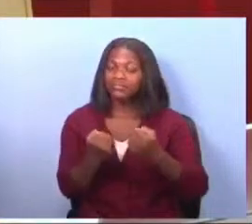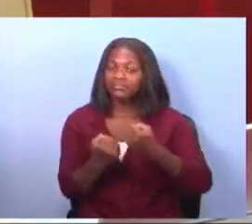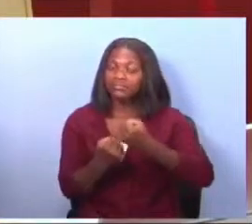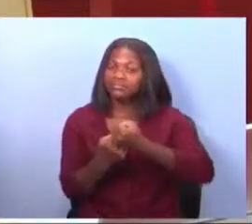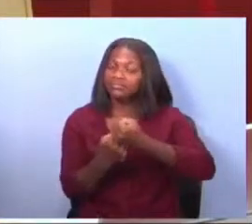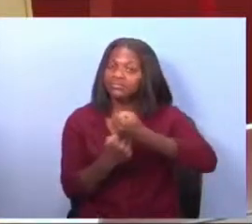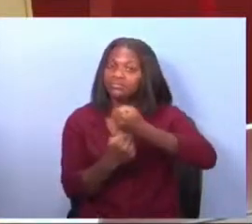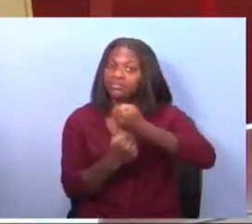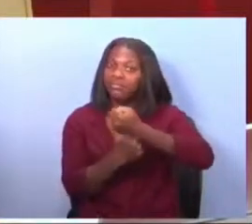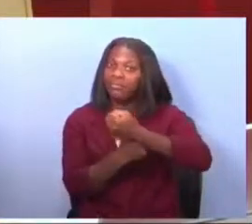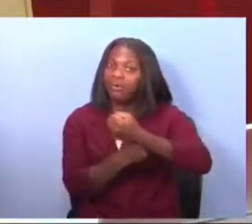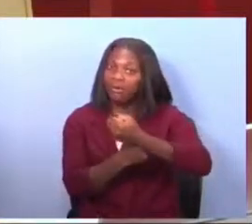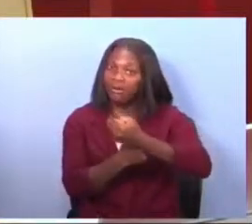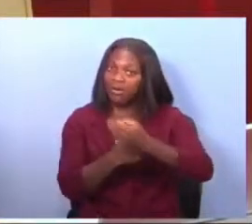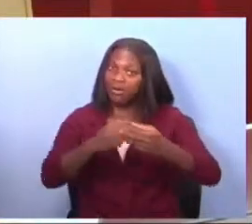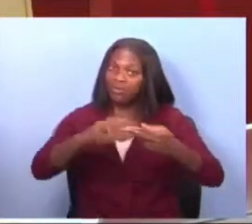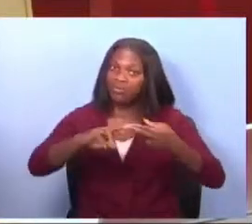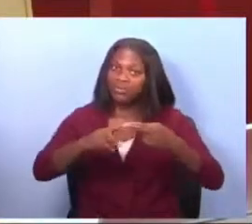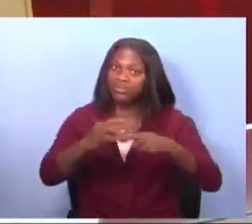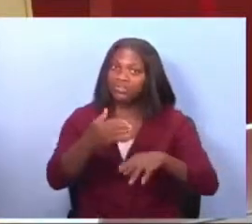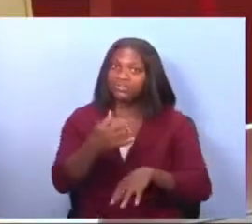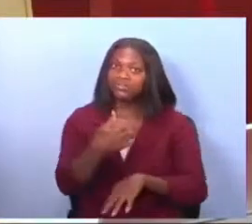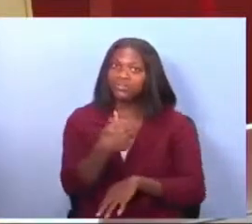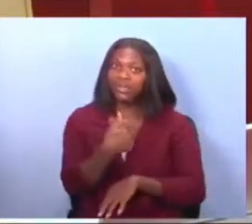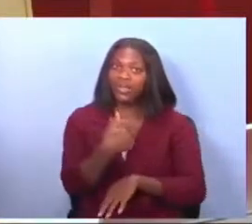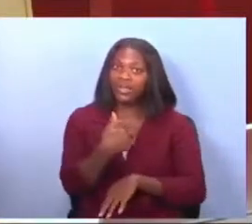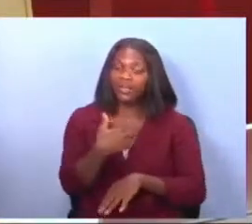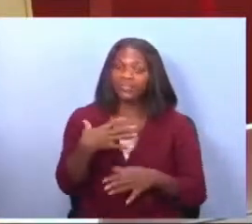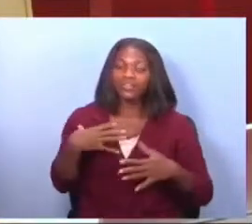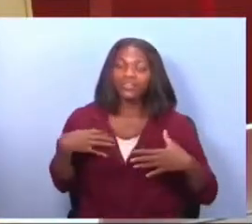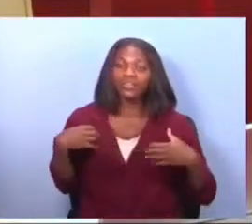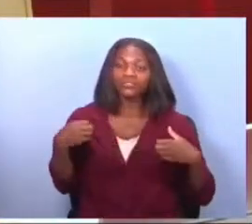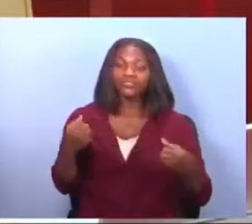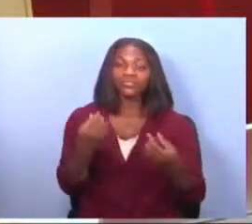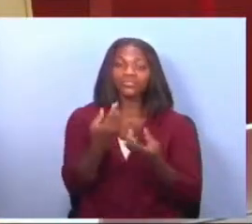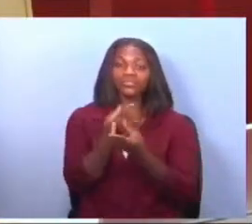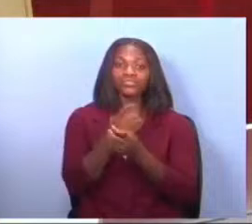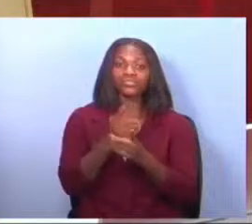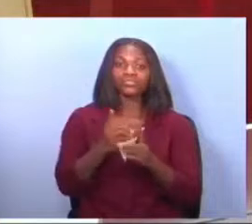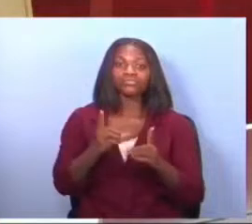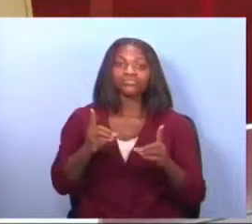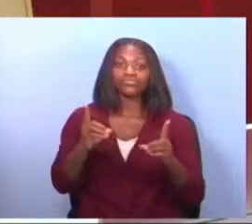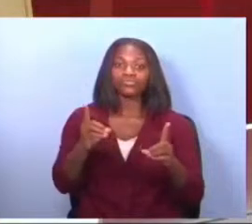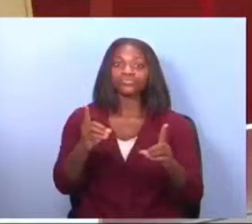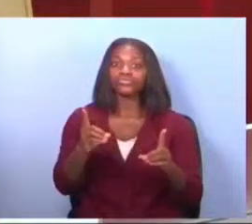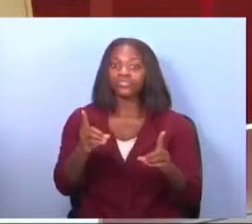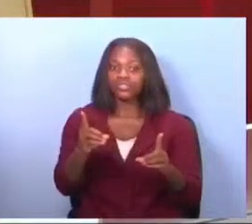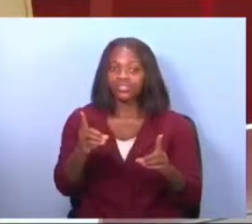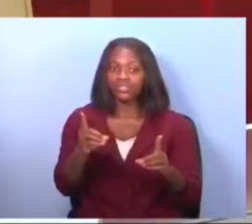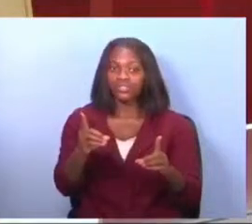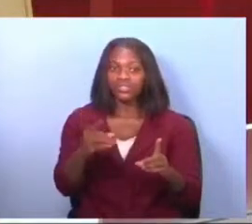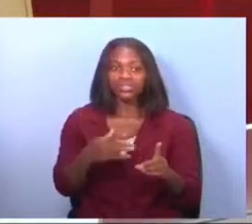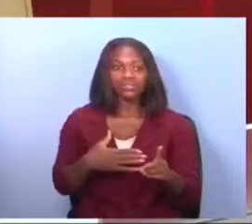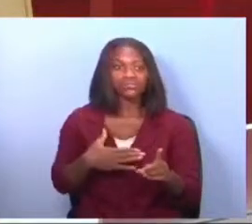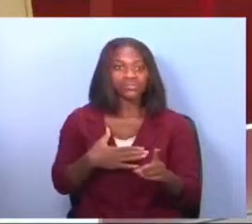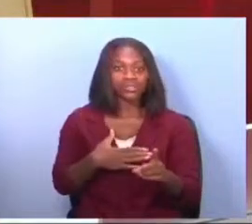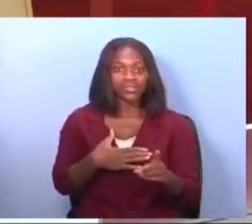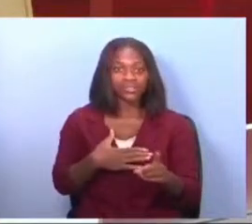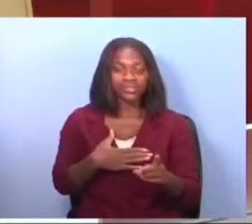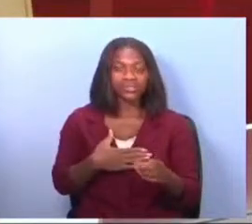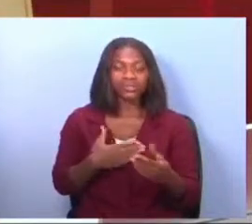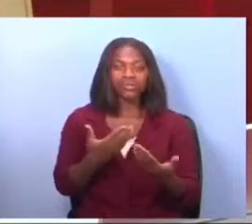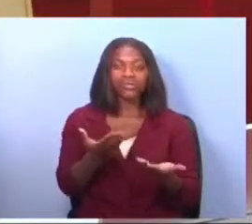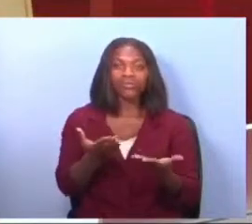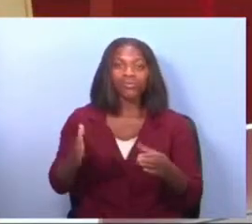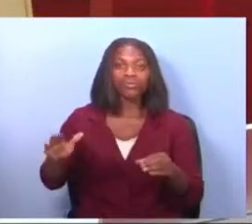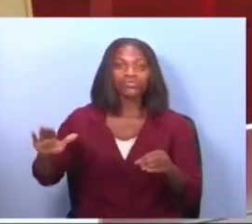diplomatic relationship and the strength of their democracy and that relationship, I want the full list